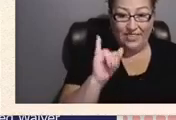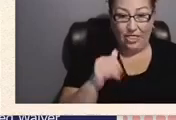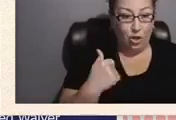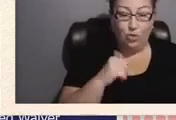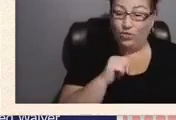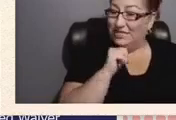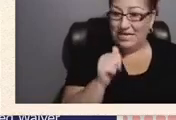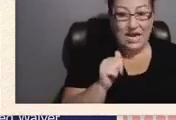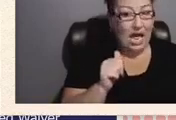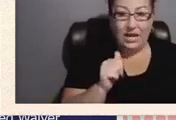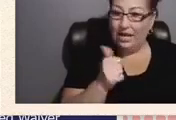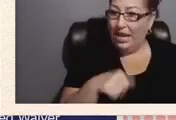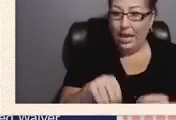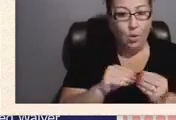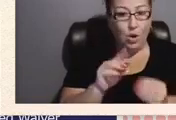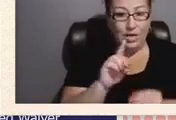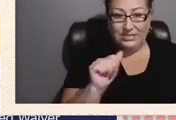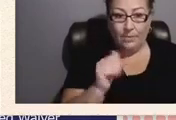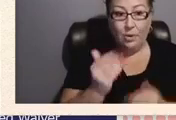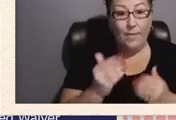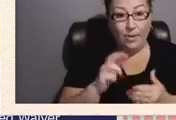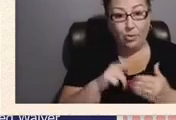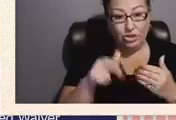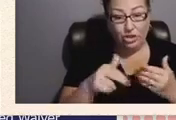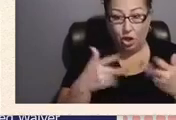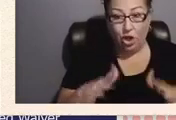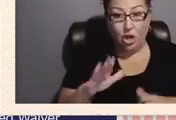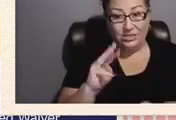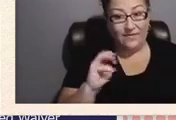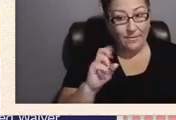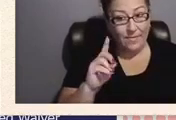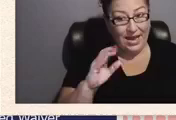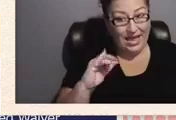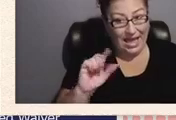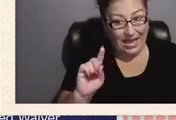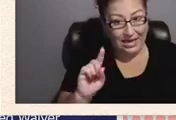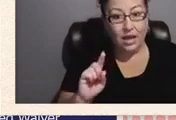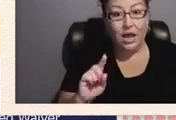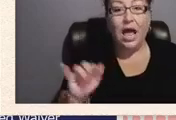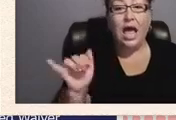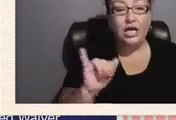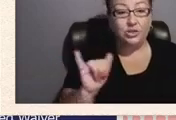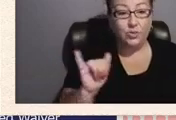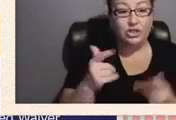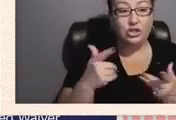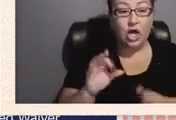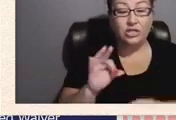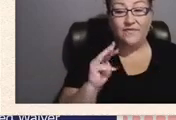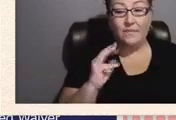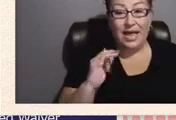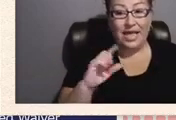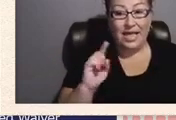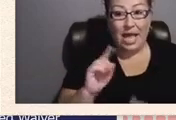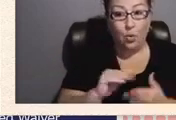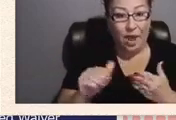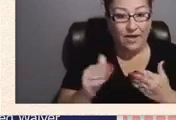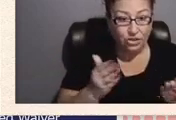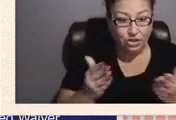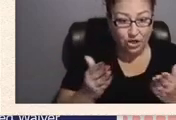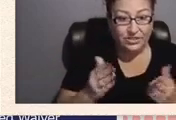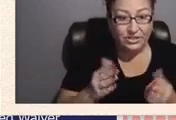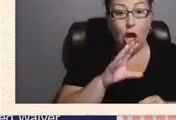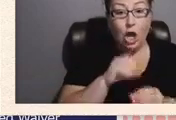disabled may result in the loss of Medicaid, as well as the loss of Medicaid waiver services,